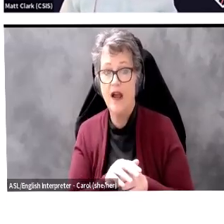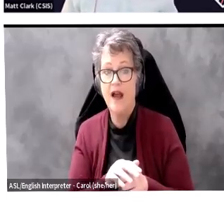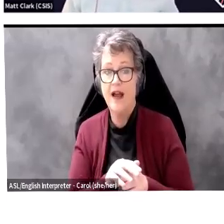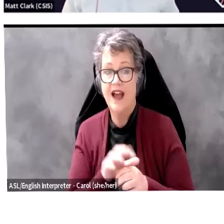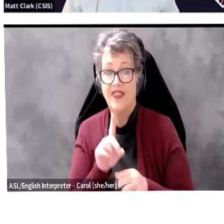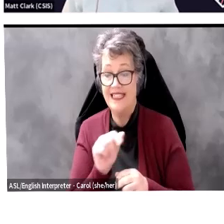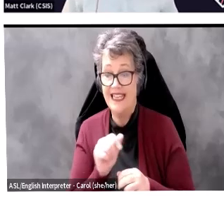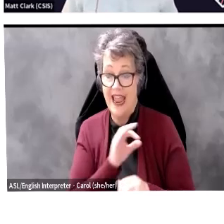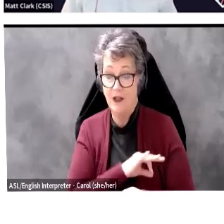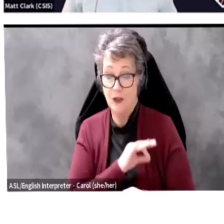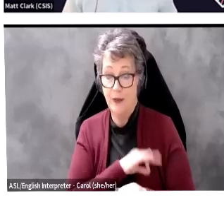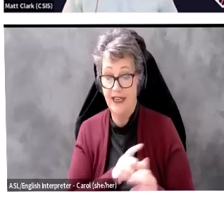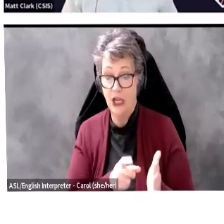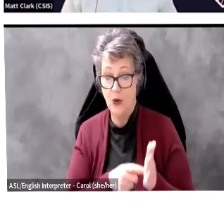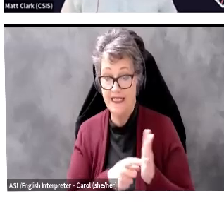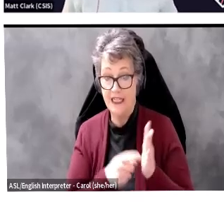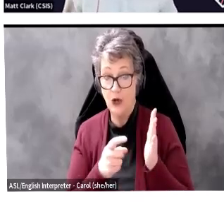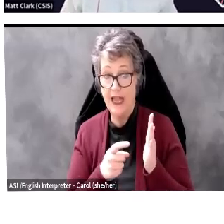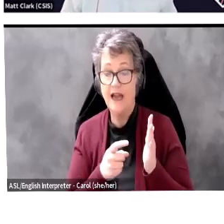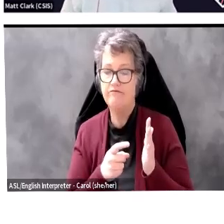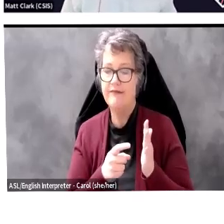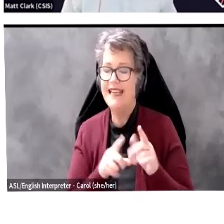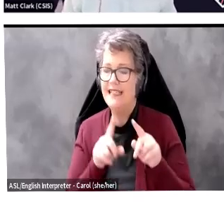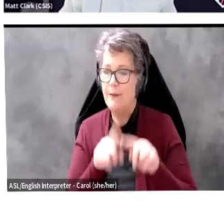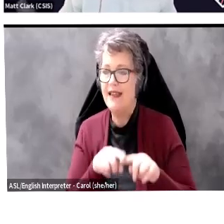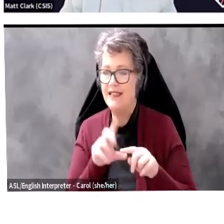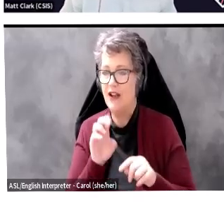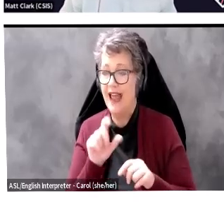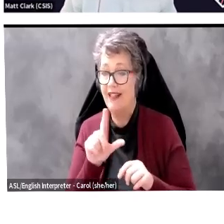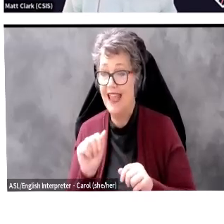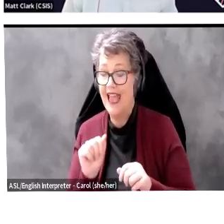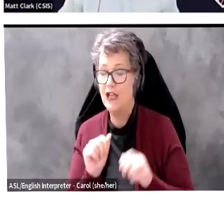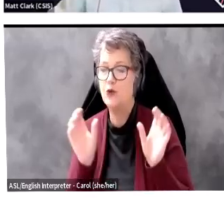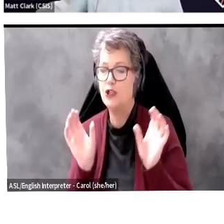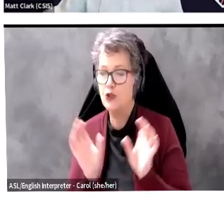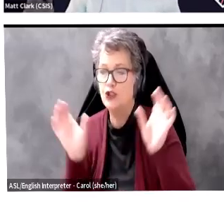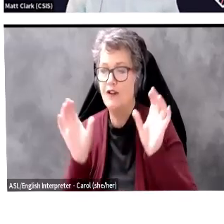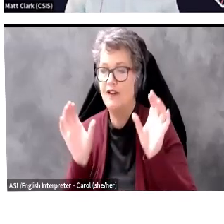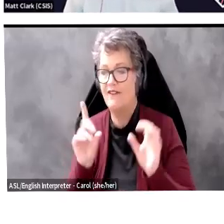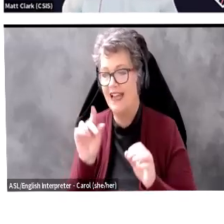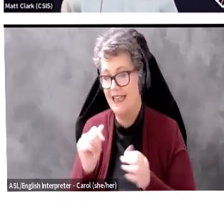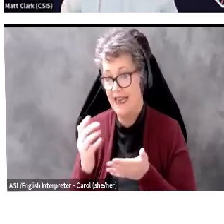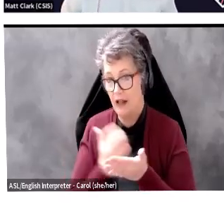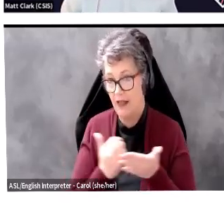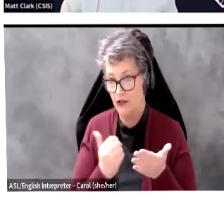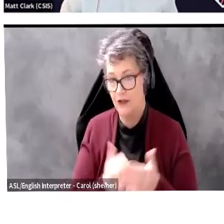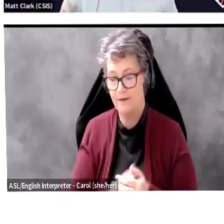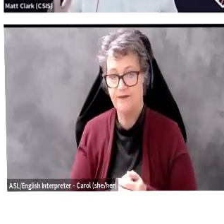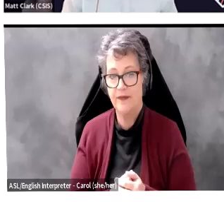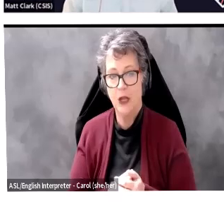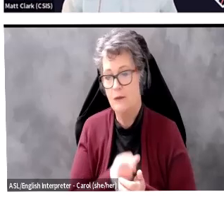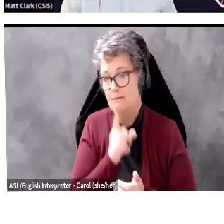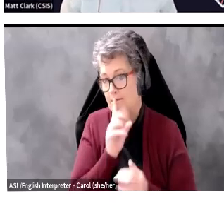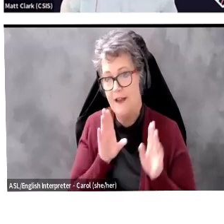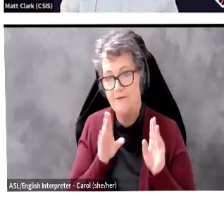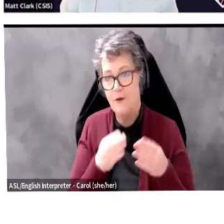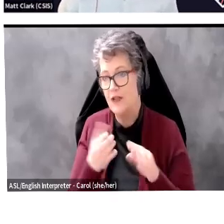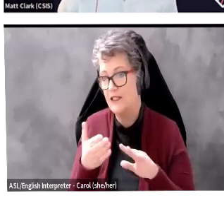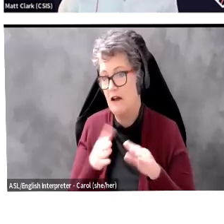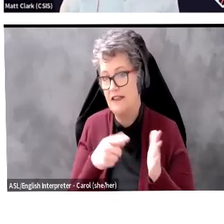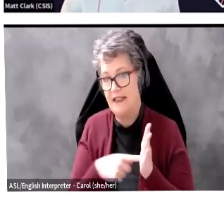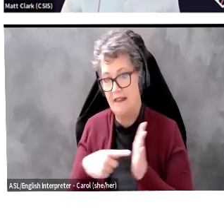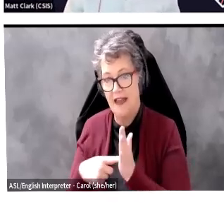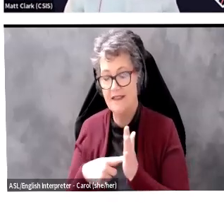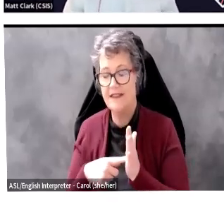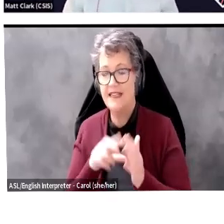DA eligibility criteria were based on whether LEAs were able to certify a data collection. We did not focus on deadlines